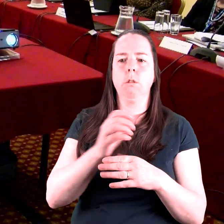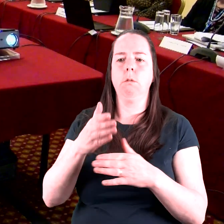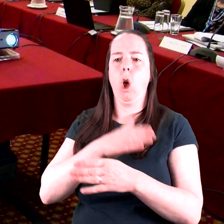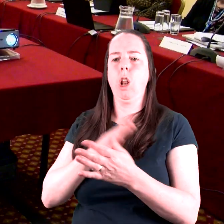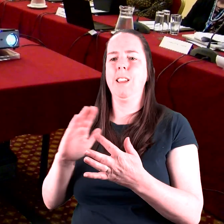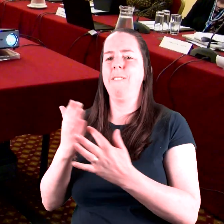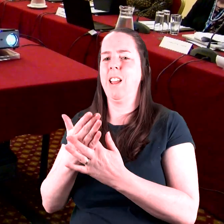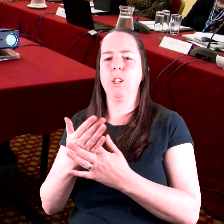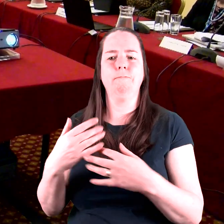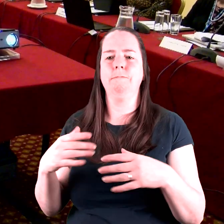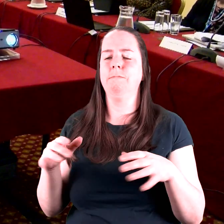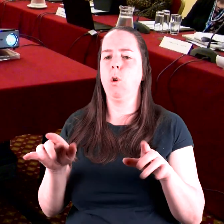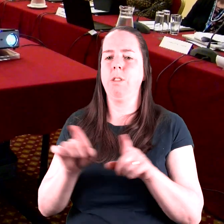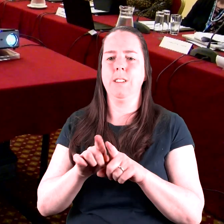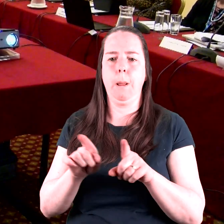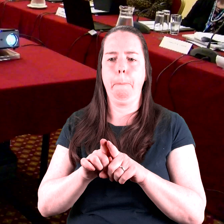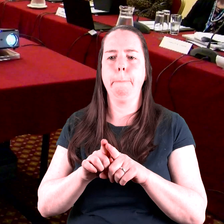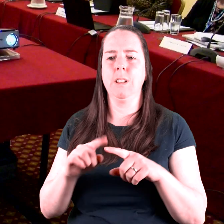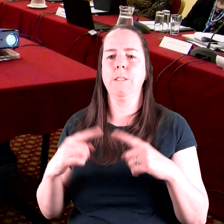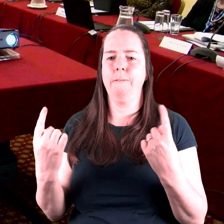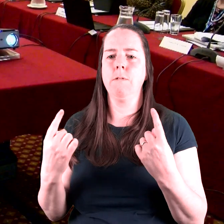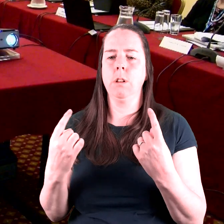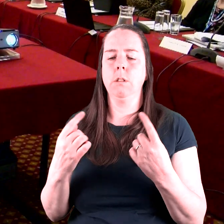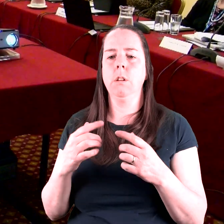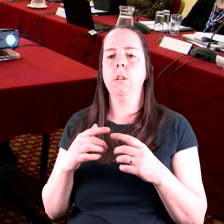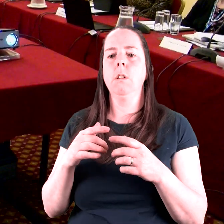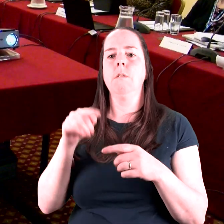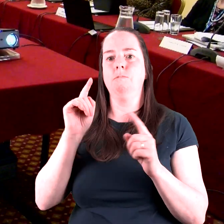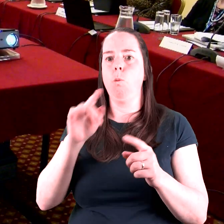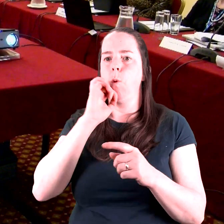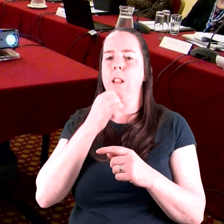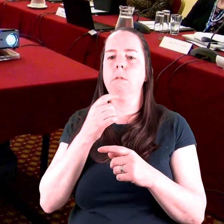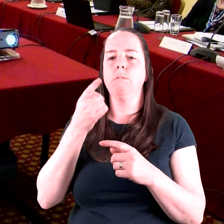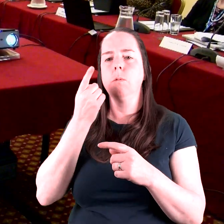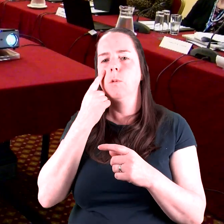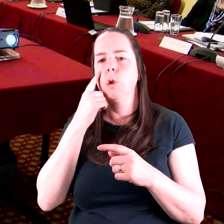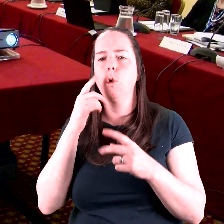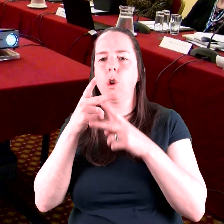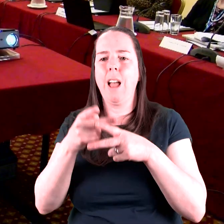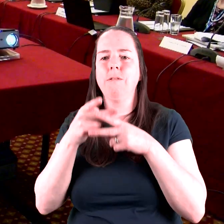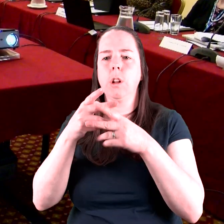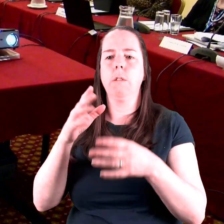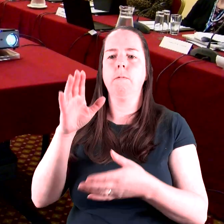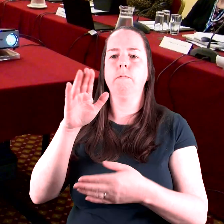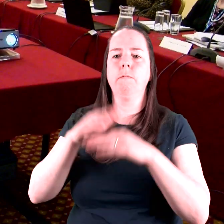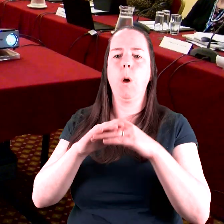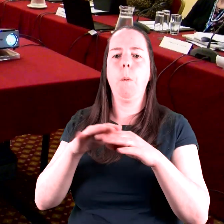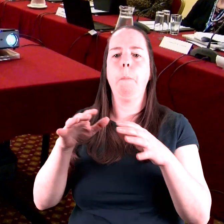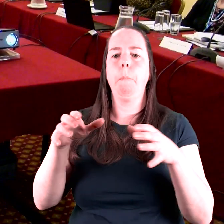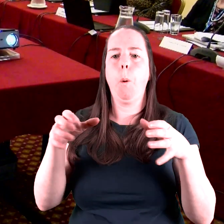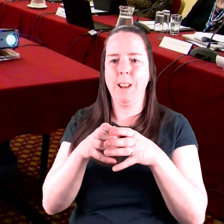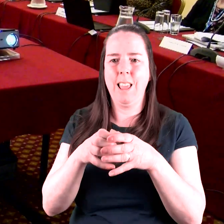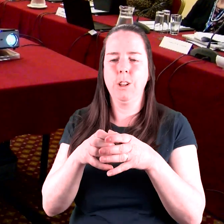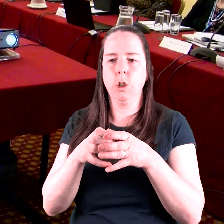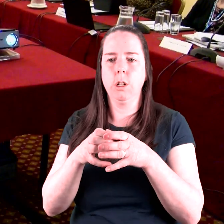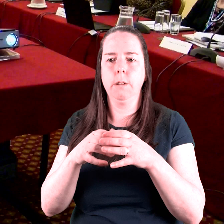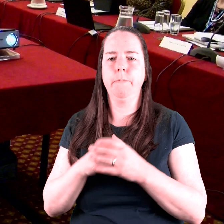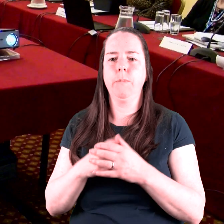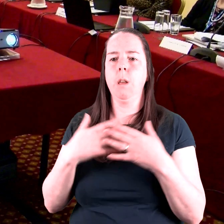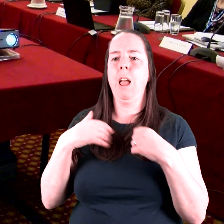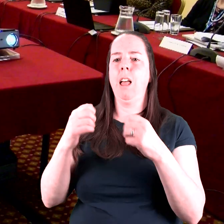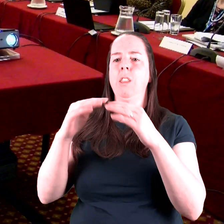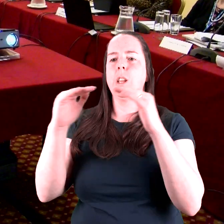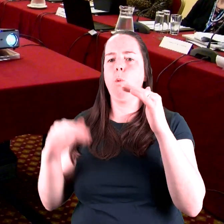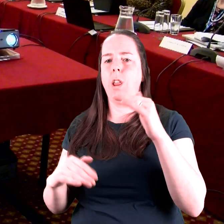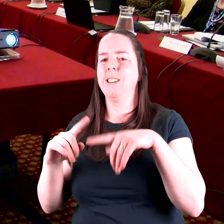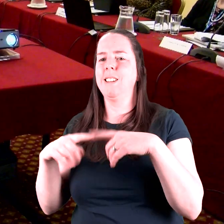same. Prevention and early intervention will look at the total population, and that's why we are looking at population health management. But